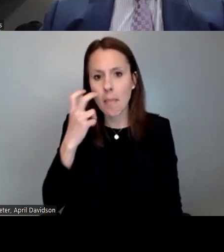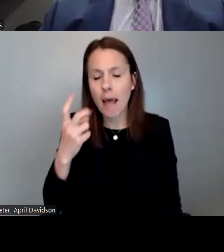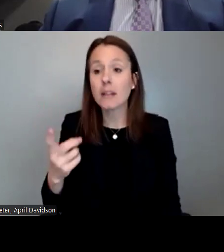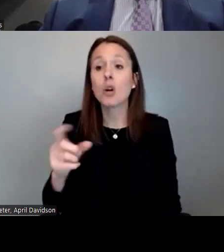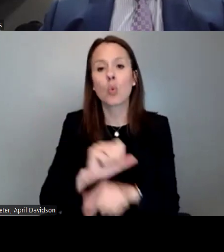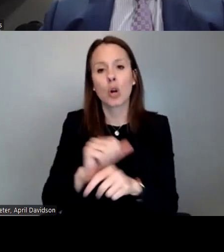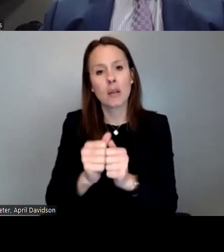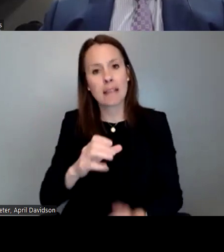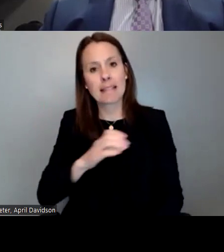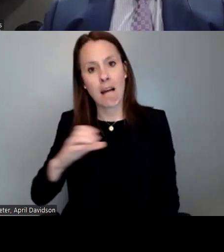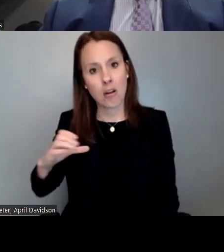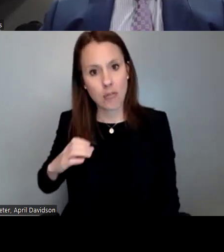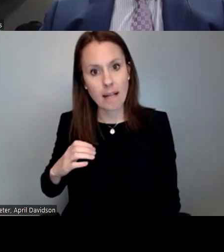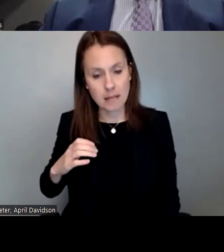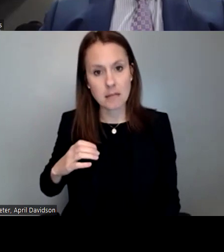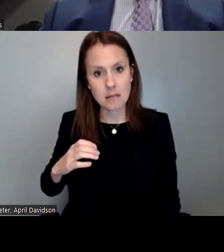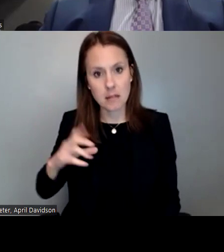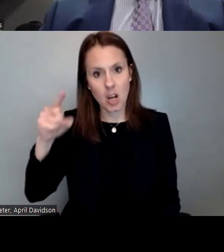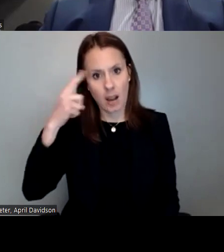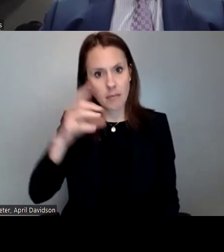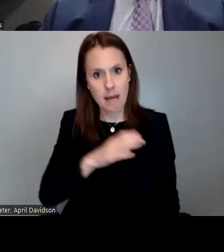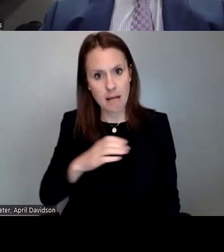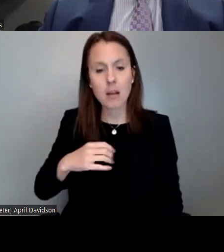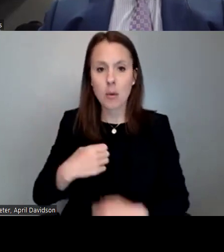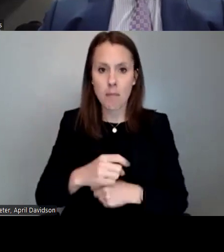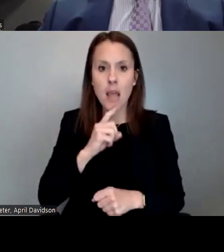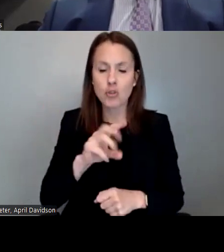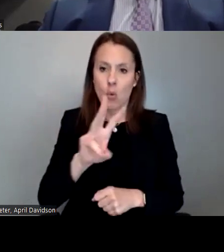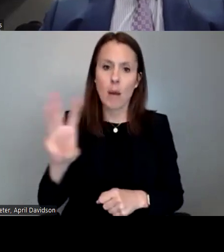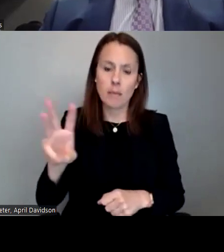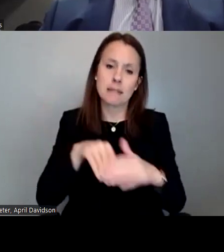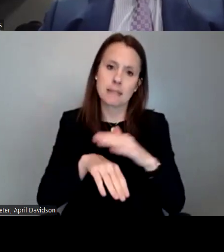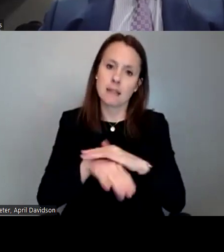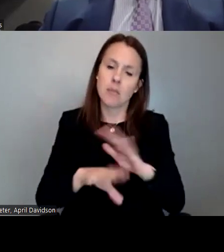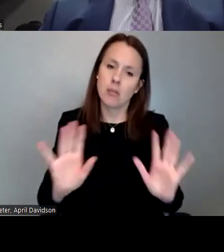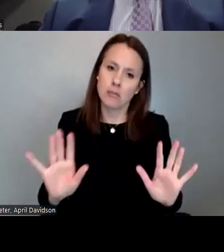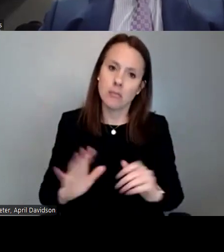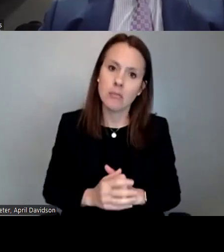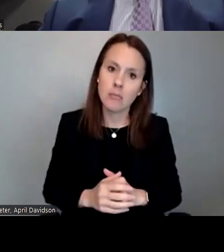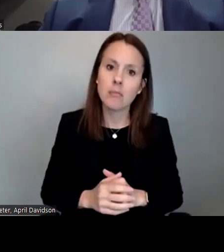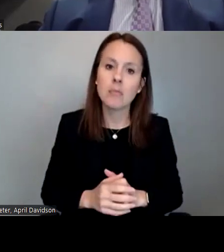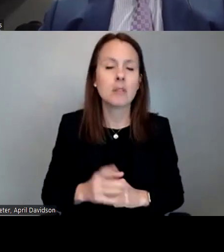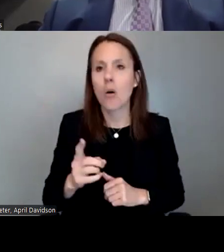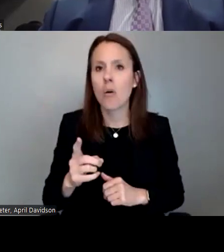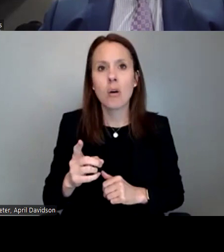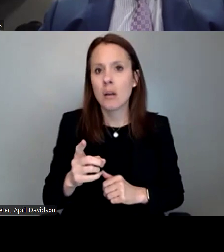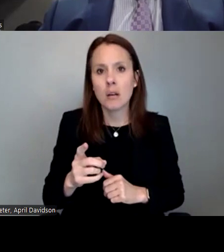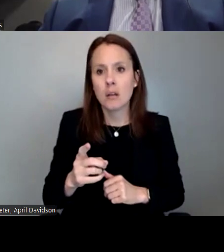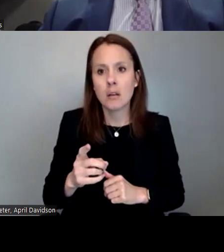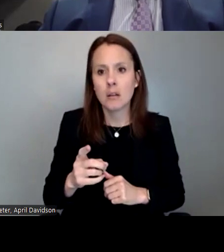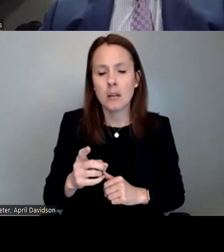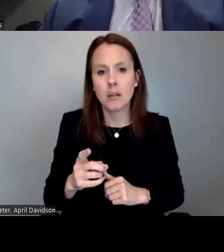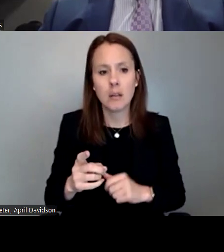Congress to make sure that their websites are accessible. And so they're not just, excuse